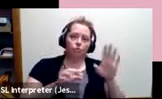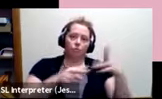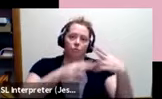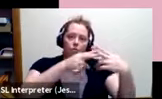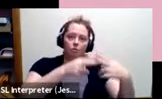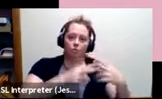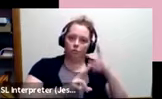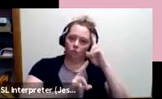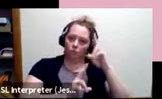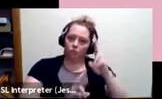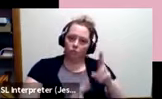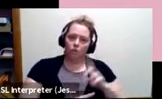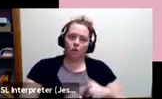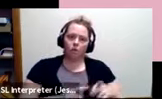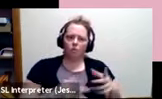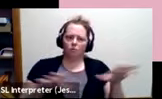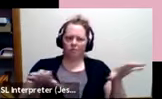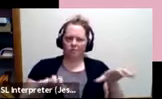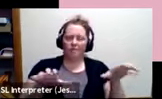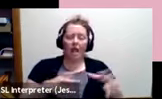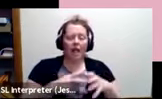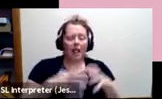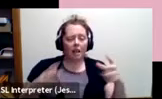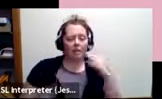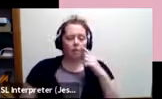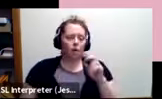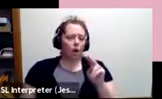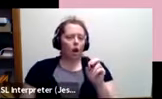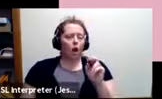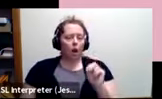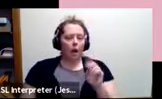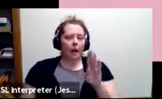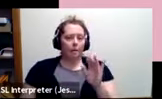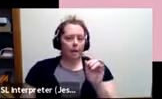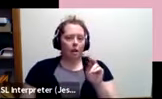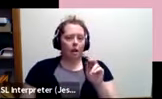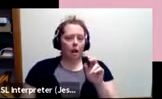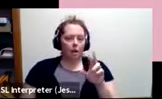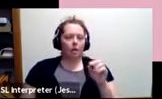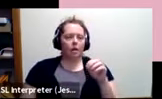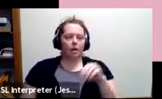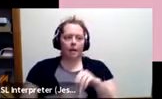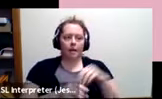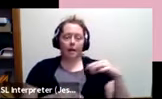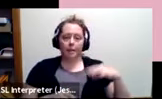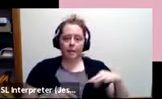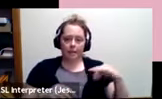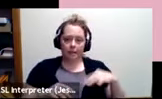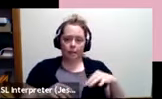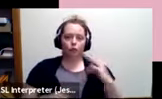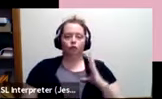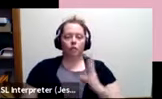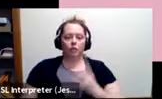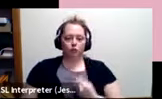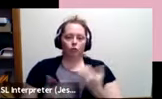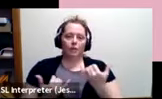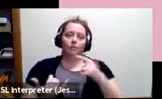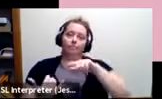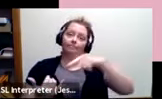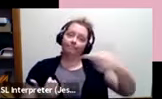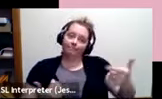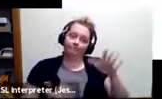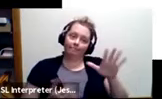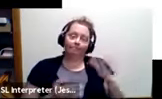communities in Pittsburgh. So I just want to thank you, Ciora, for your work. And now I will turn it over to you.